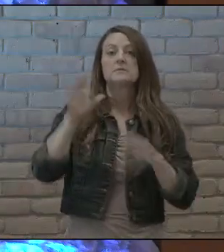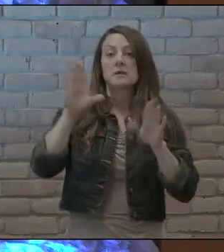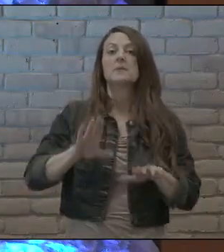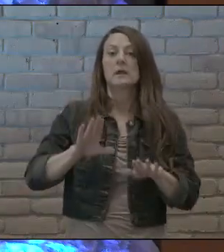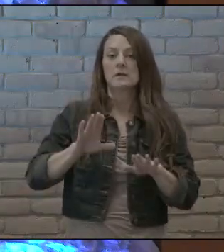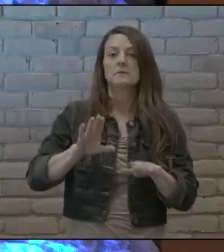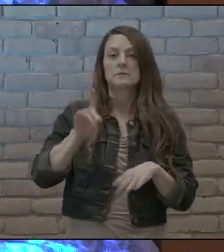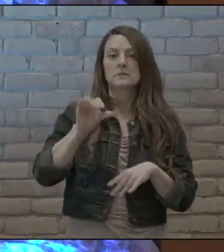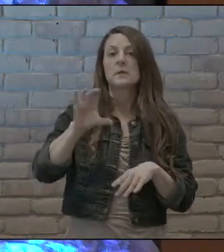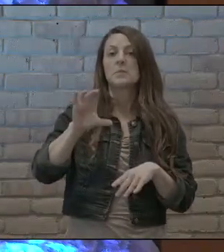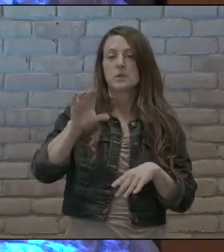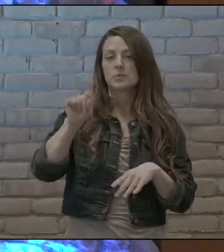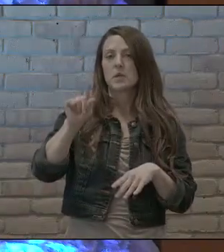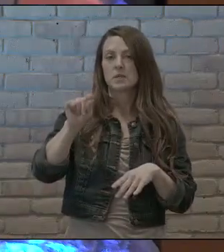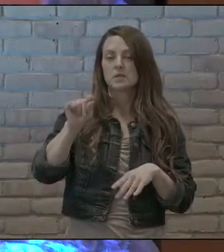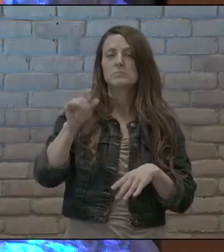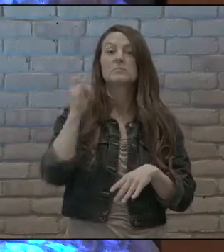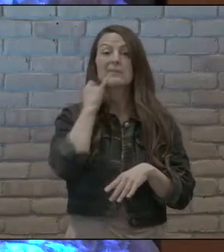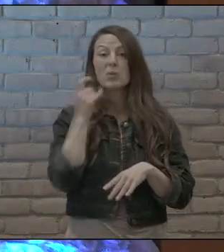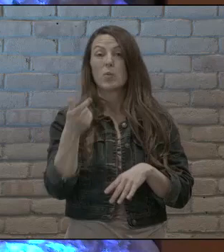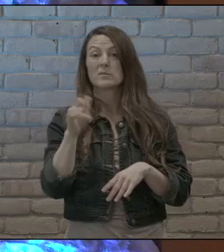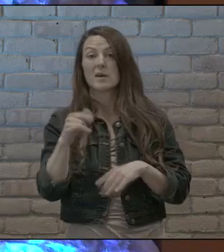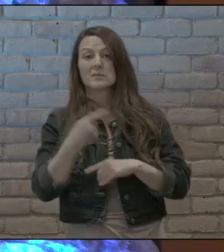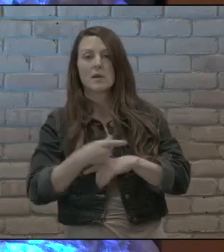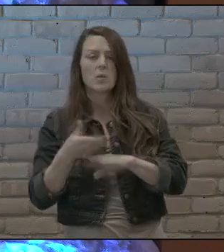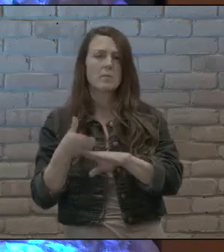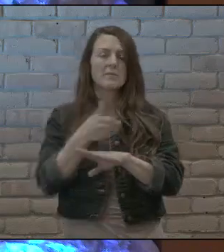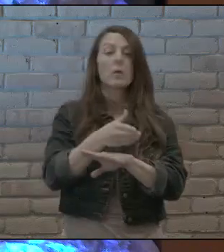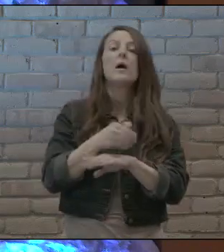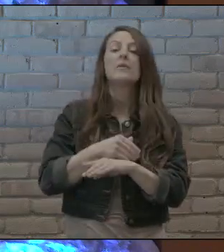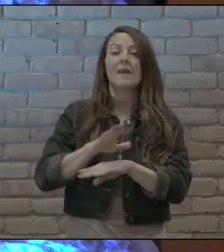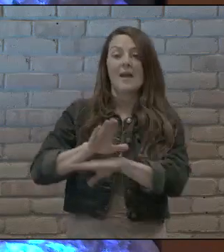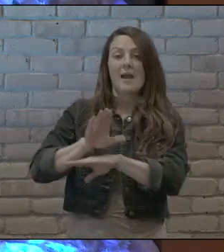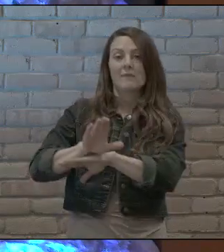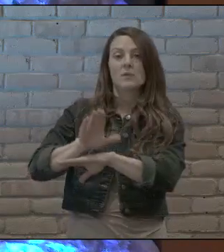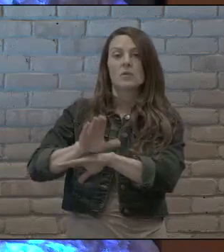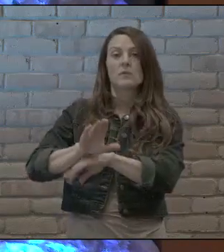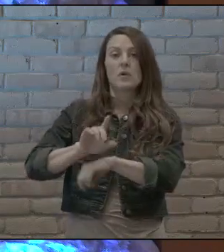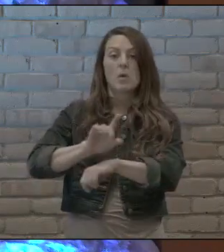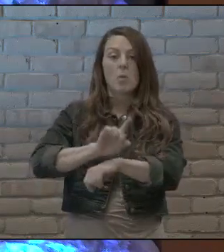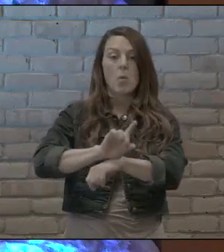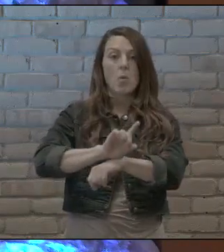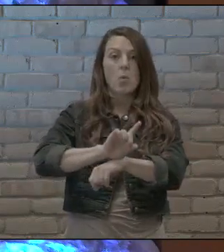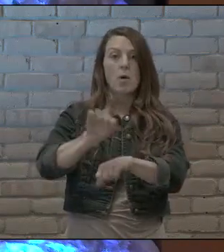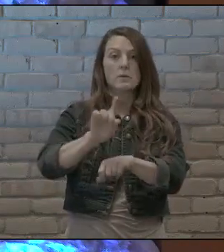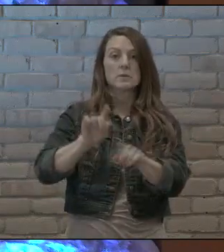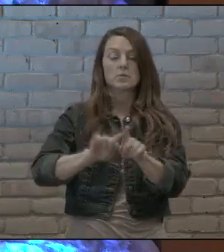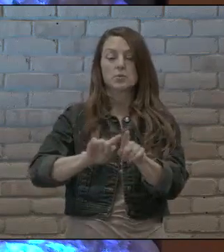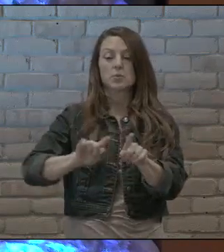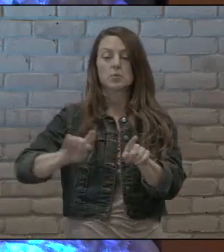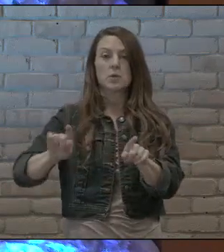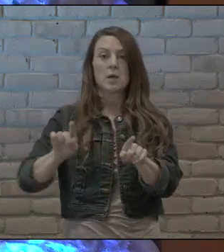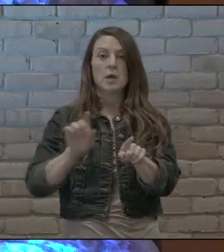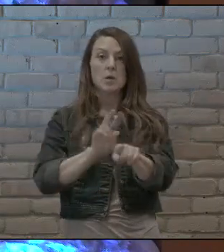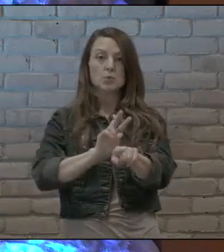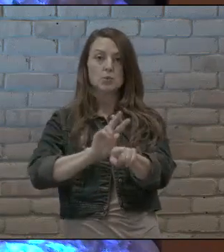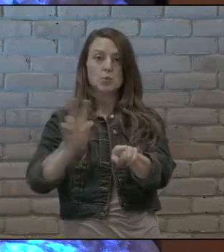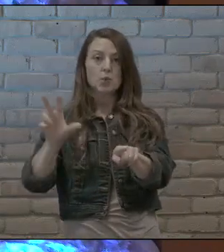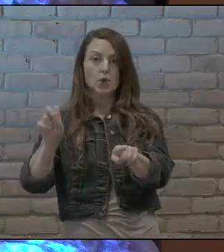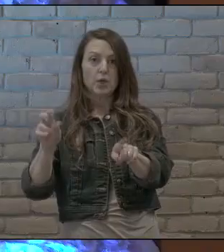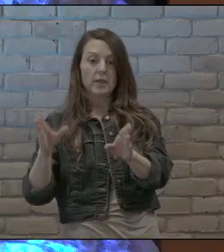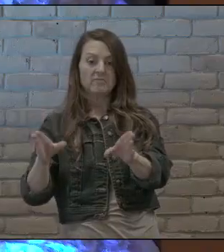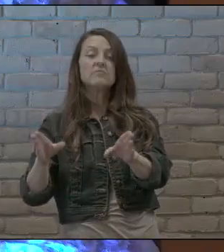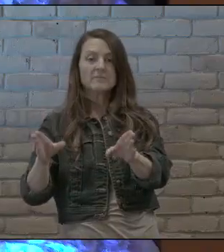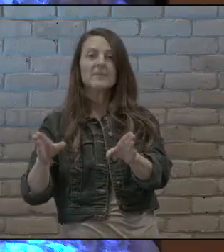watching on Sunday or if you're watching right before Sunday, in the afternoon from 1 p.m. to 2:30 p.m., it's the most 2020